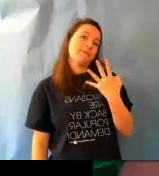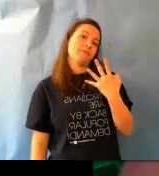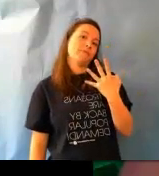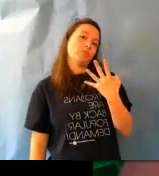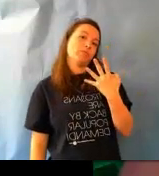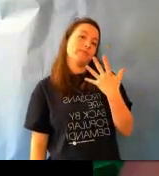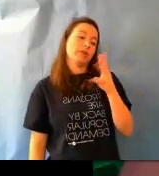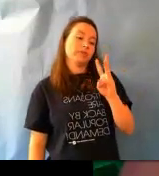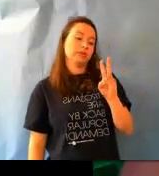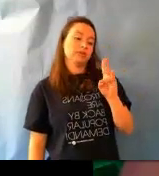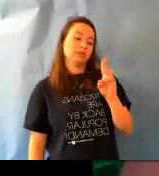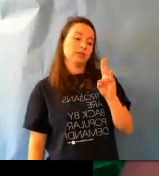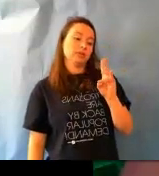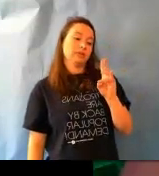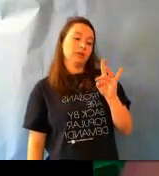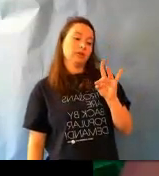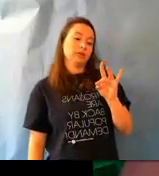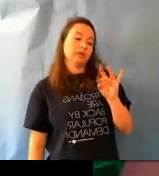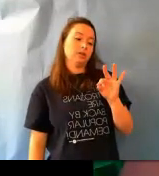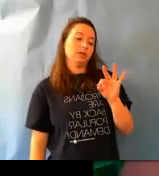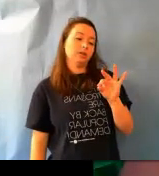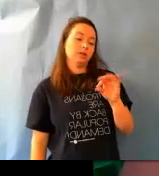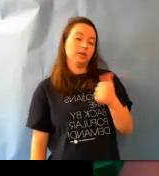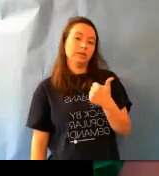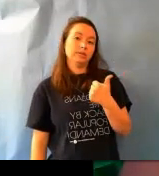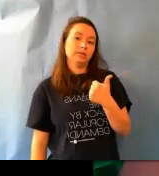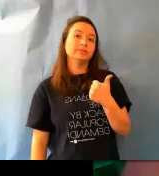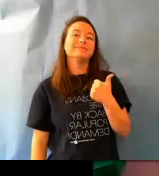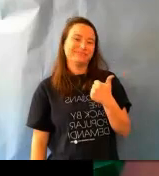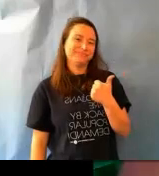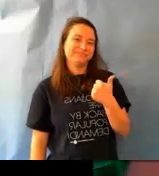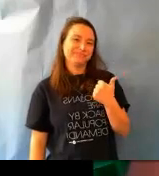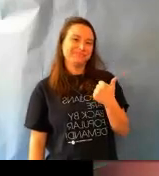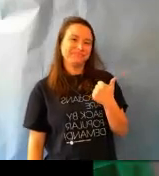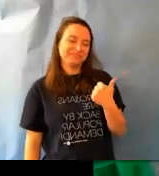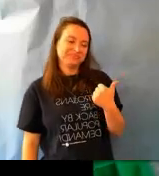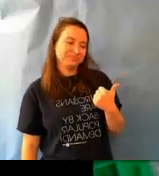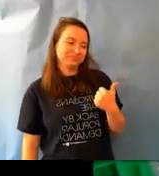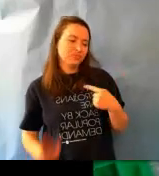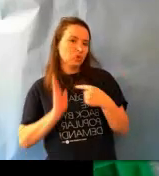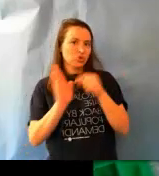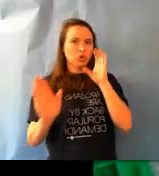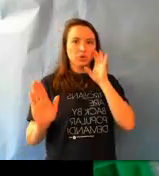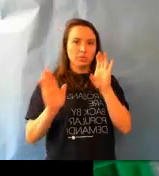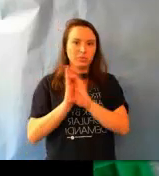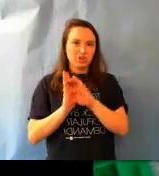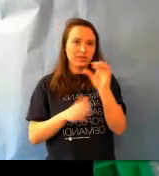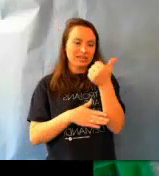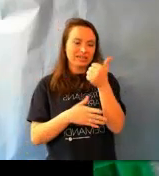3, 4, 5, 6, 7, 8, 9, 10. So that shows our 10 in